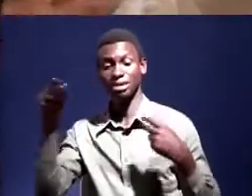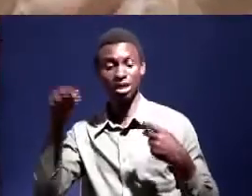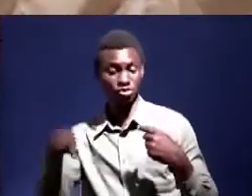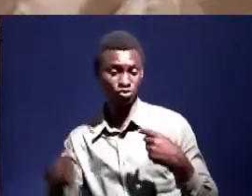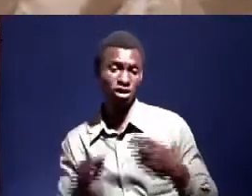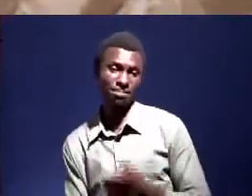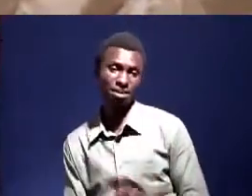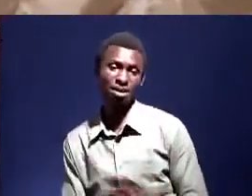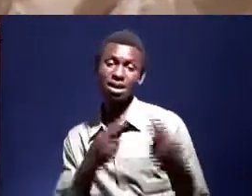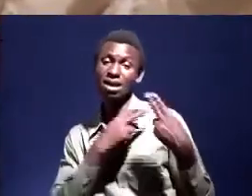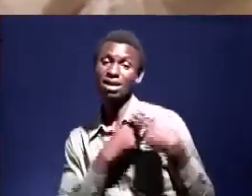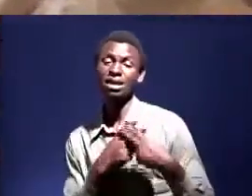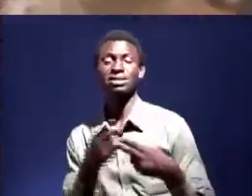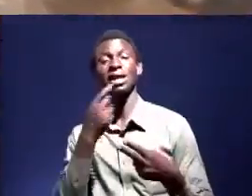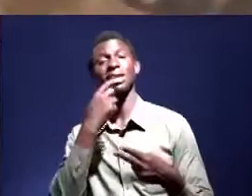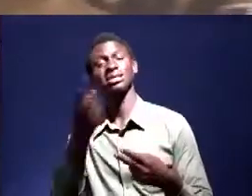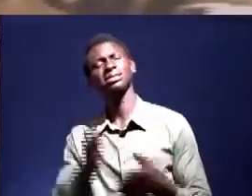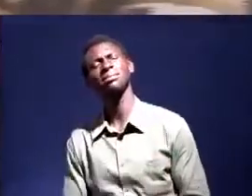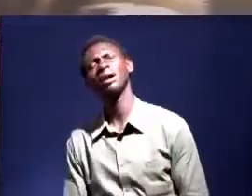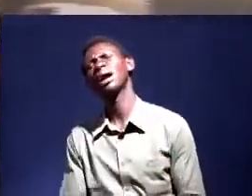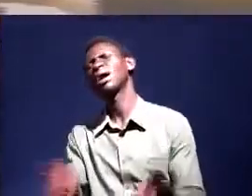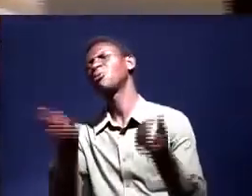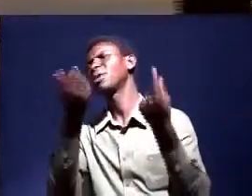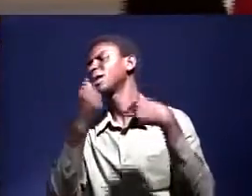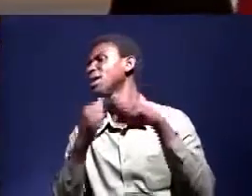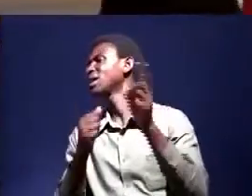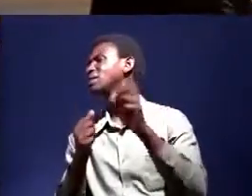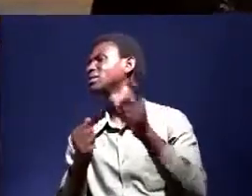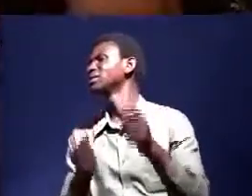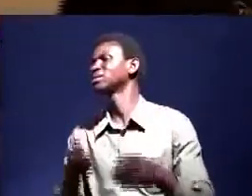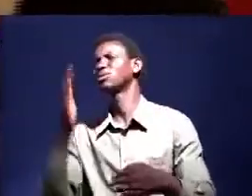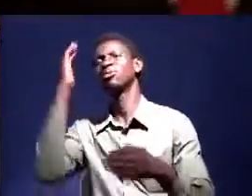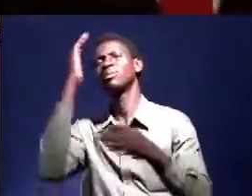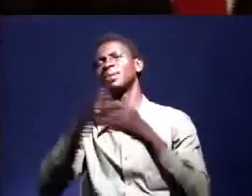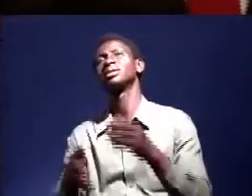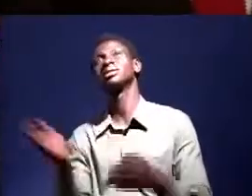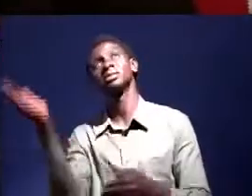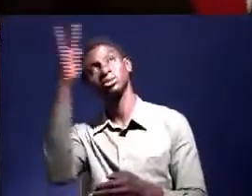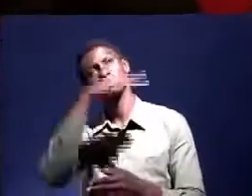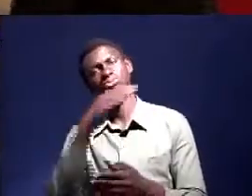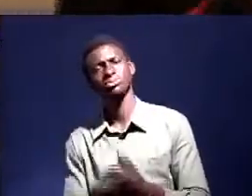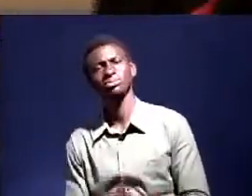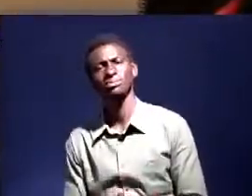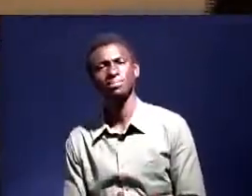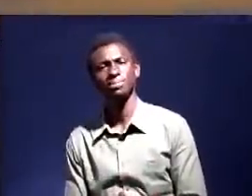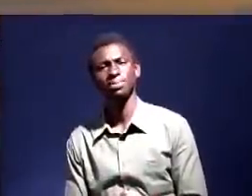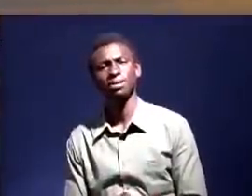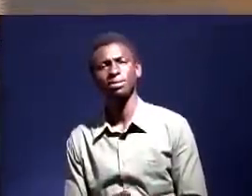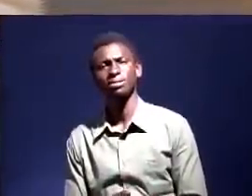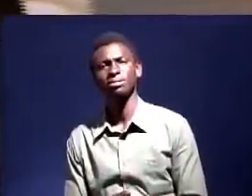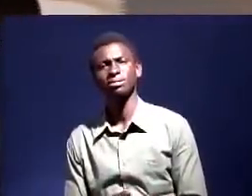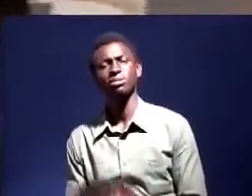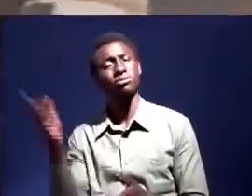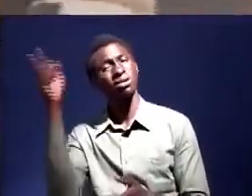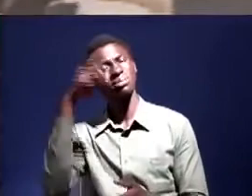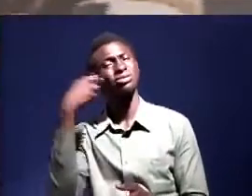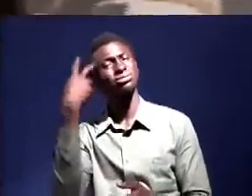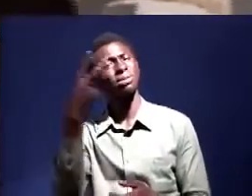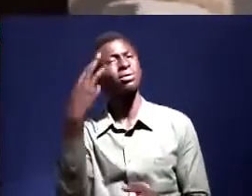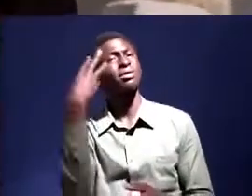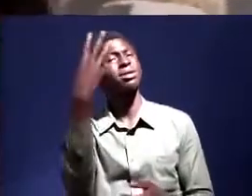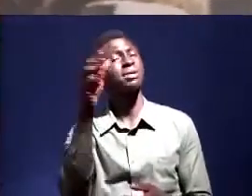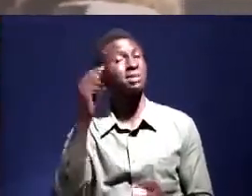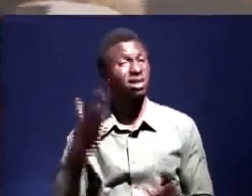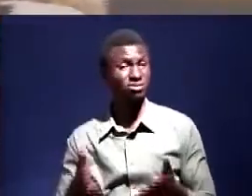through the day. Hawezi kumaliza siku. He's not eaten. Hali for 2 or 3 weeks. Kwa majuma mawili matatu sasa. He is